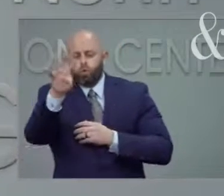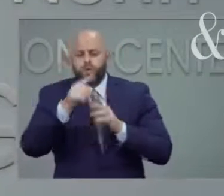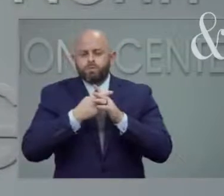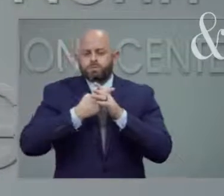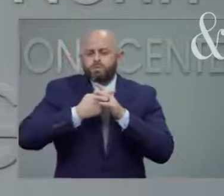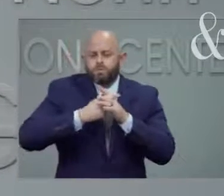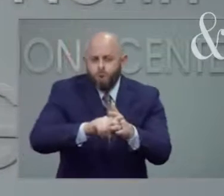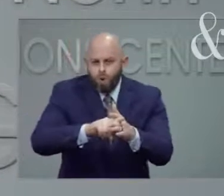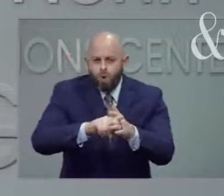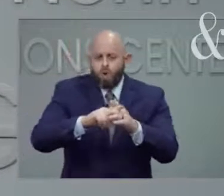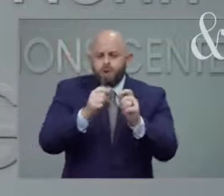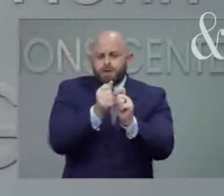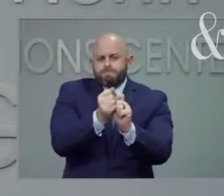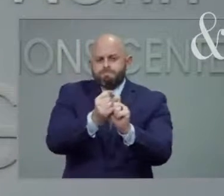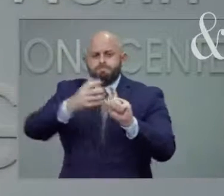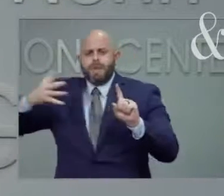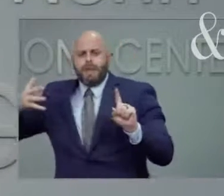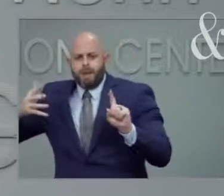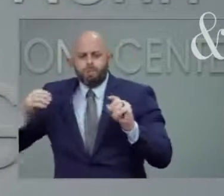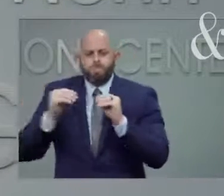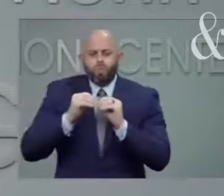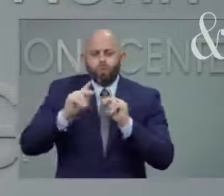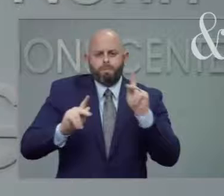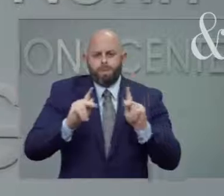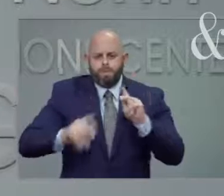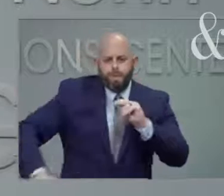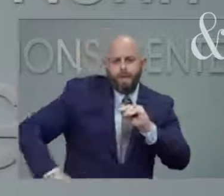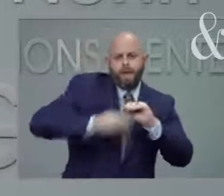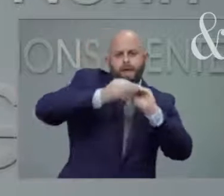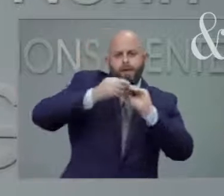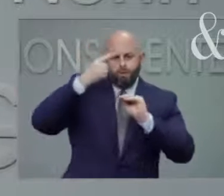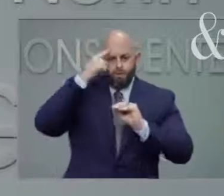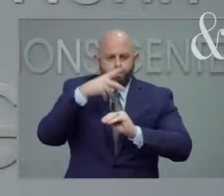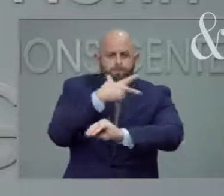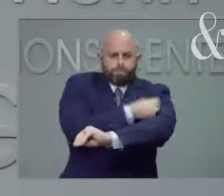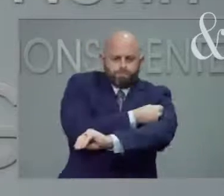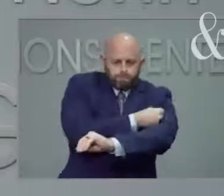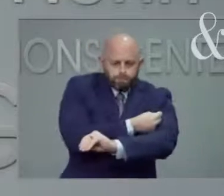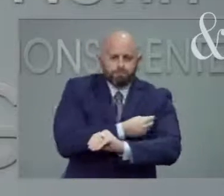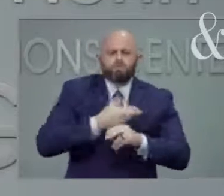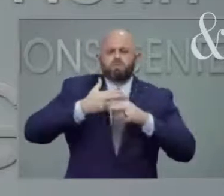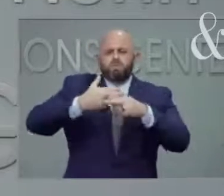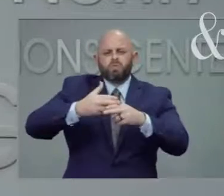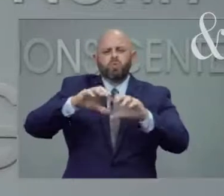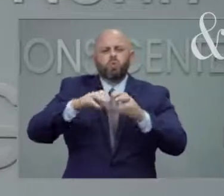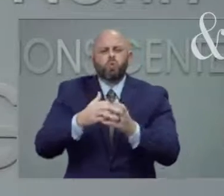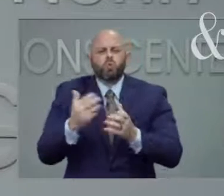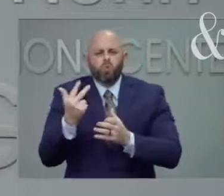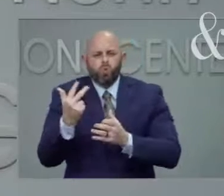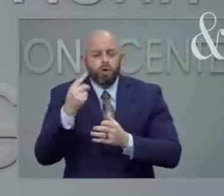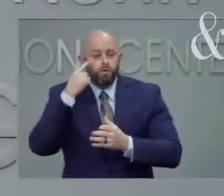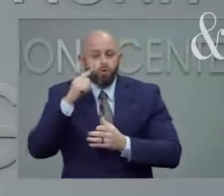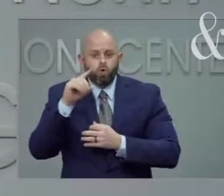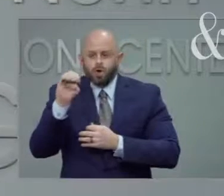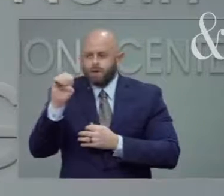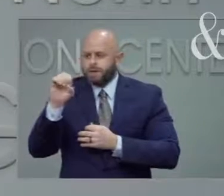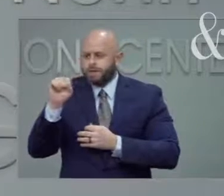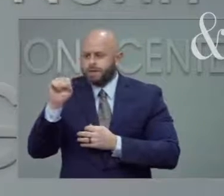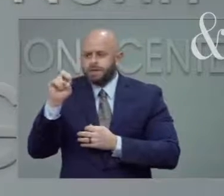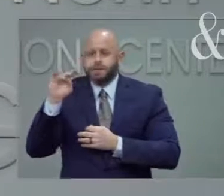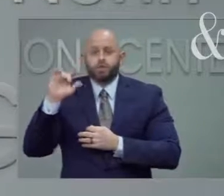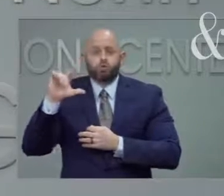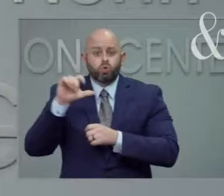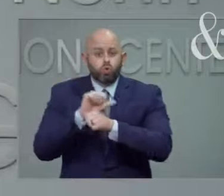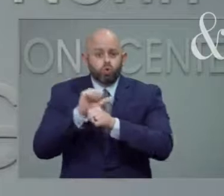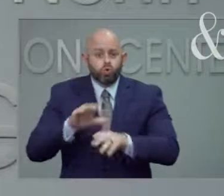the state will expand the eligibility to Group 3 essential workers, starting with educators and